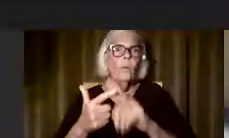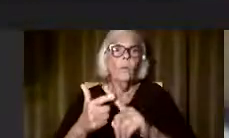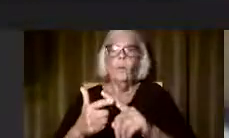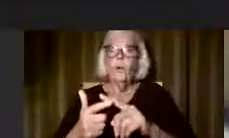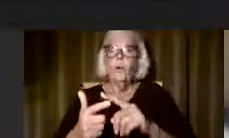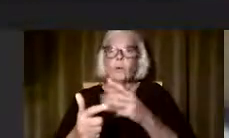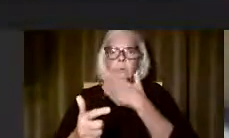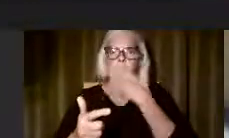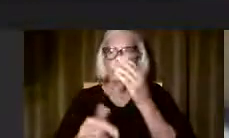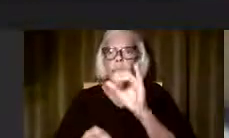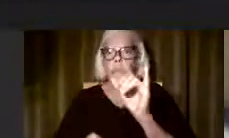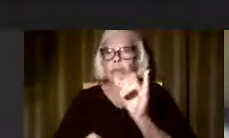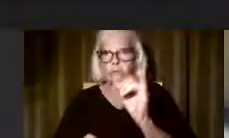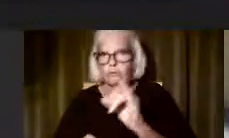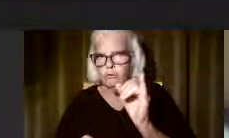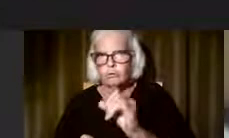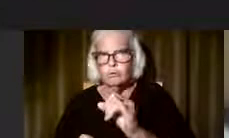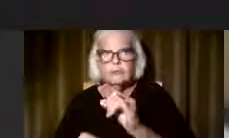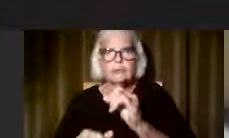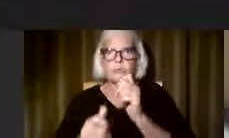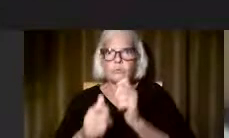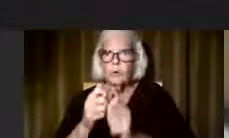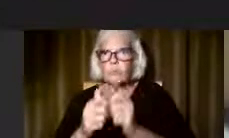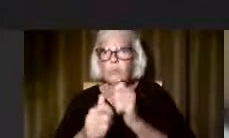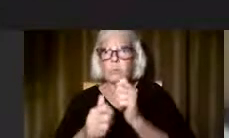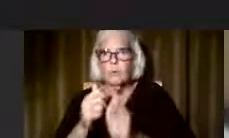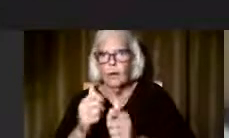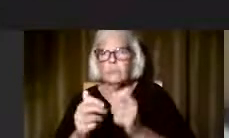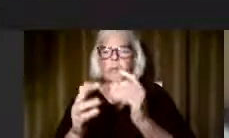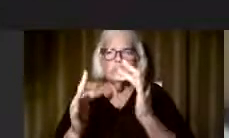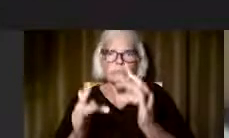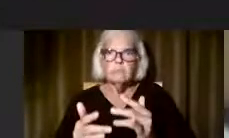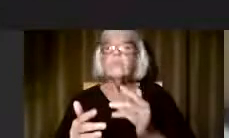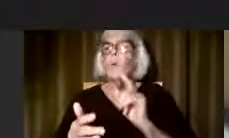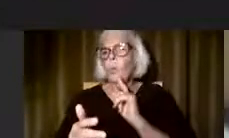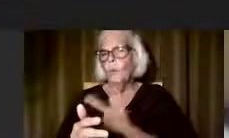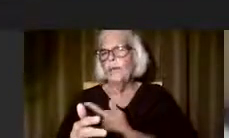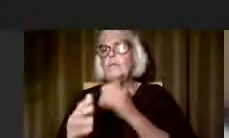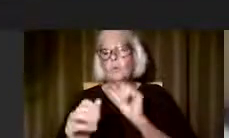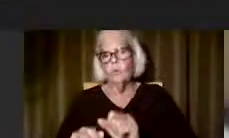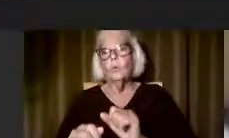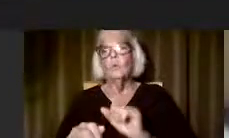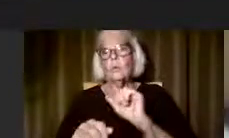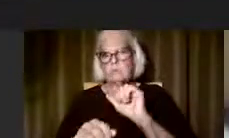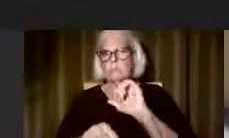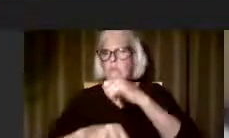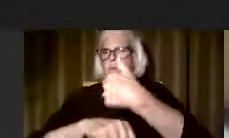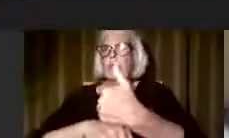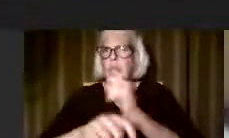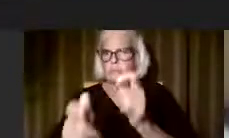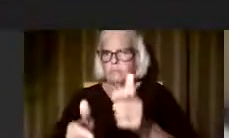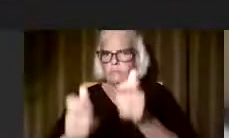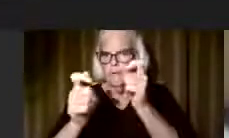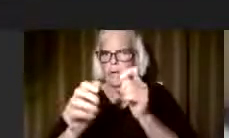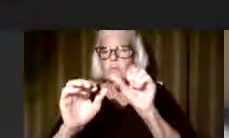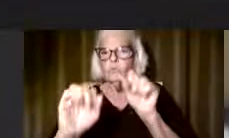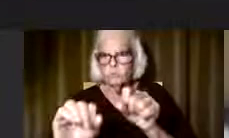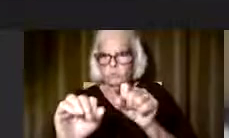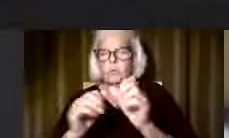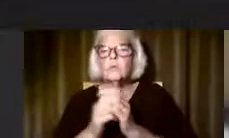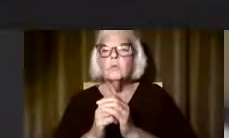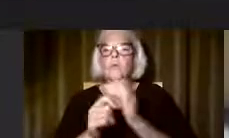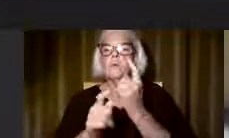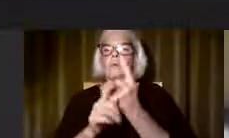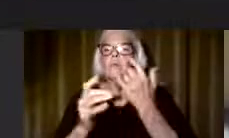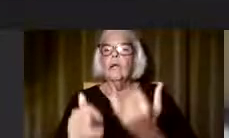could be implemented. What we're moving forward with right now is that we have our